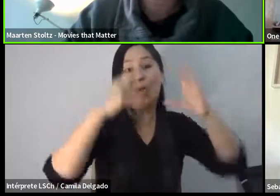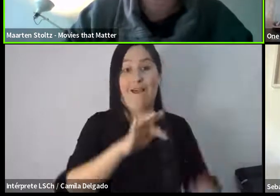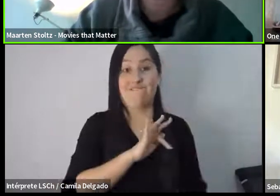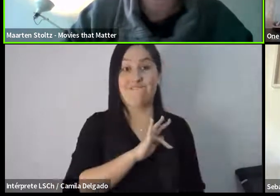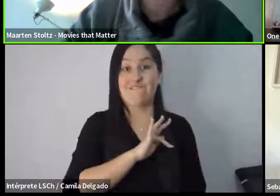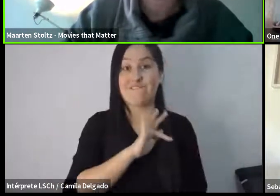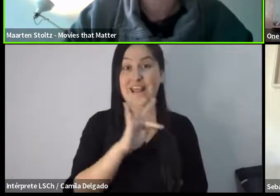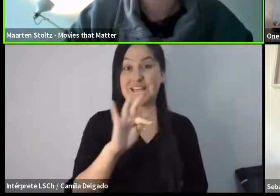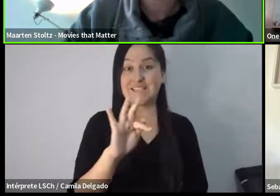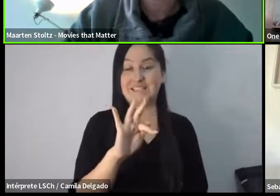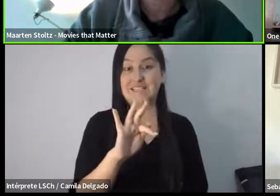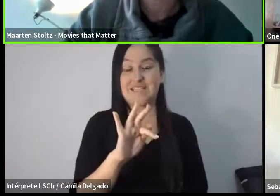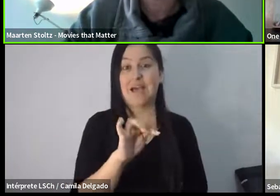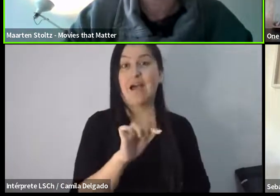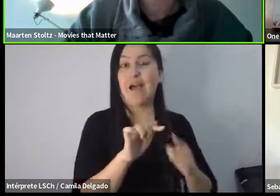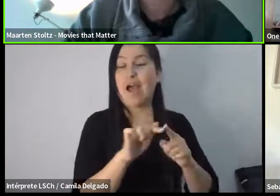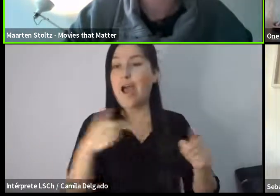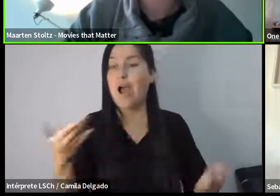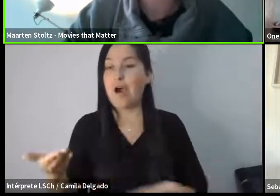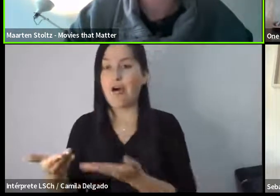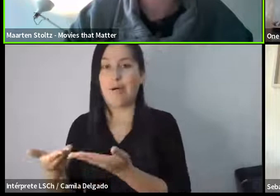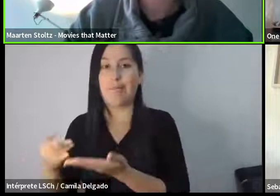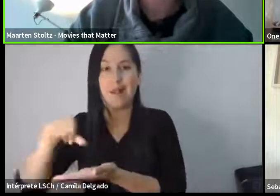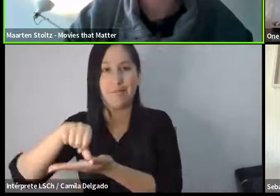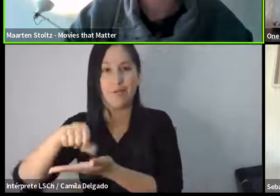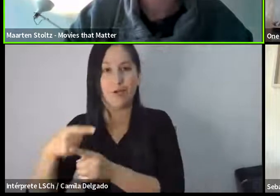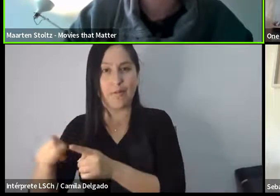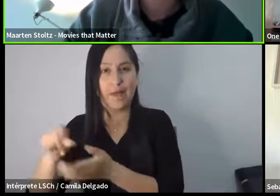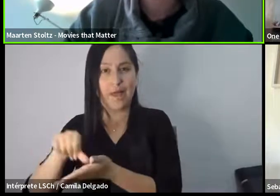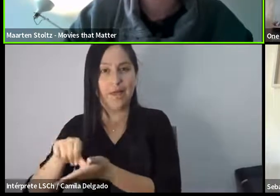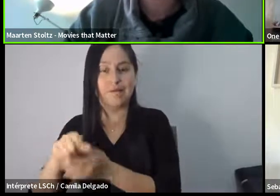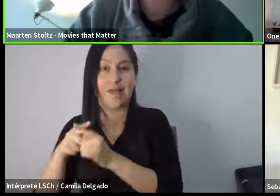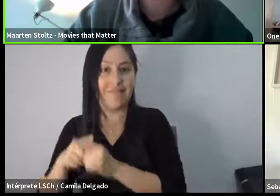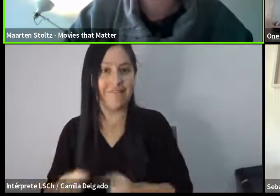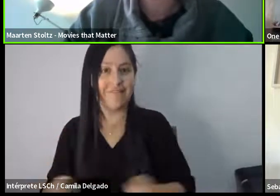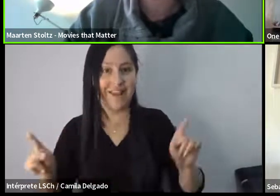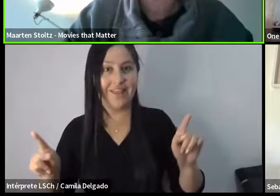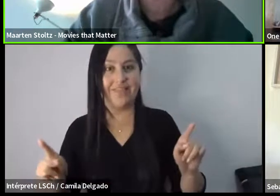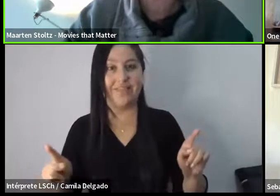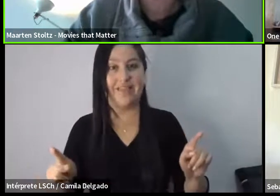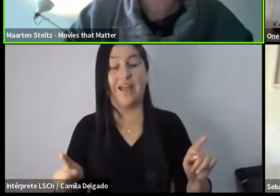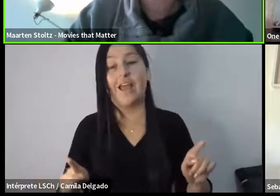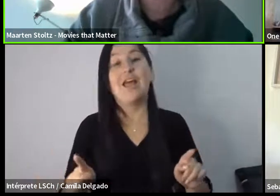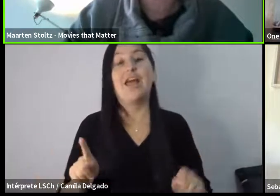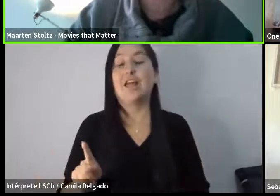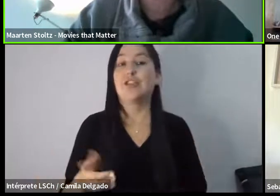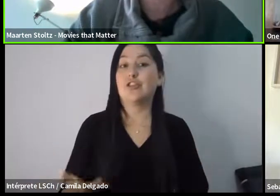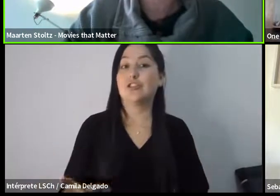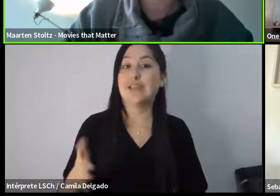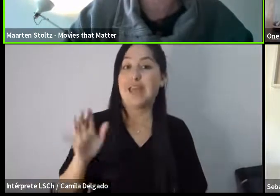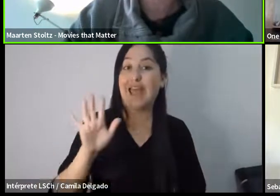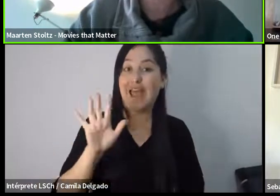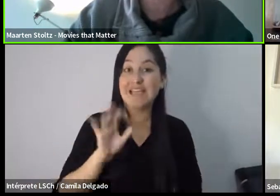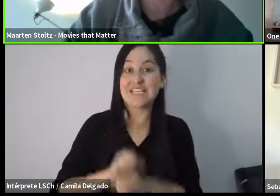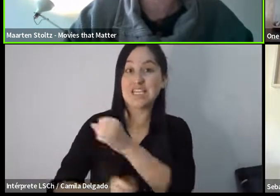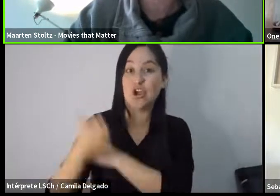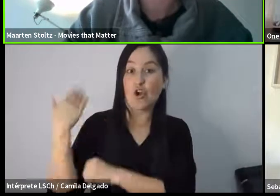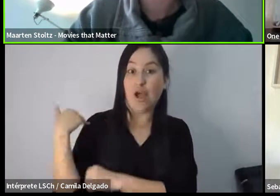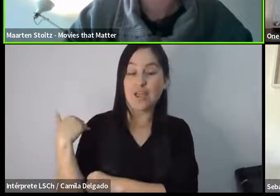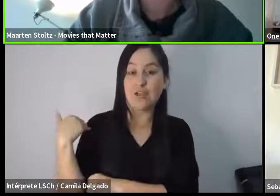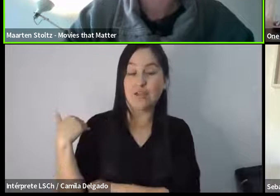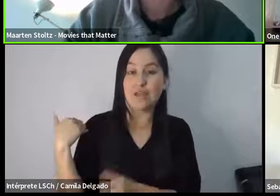this year's a little bit more. I don't know why, but last 5 years there were only like five or six films from Belarus. So yeah, if a film comes